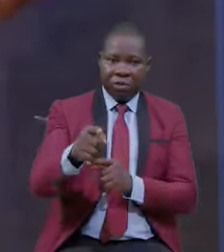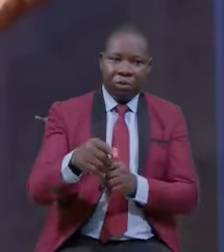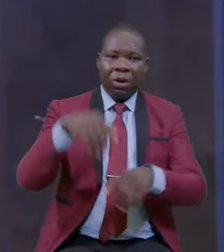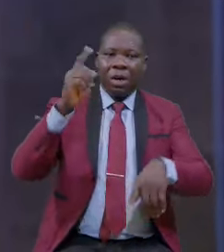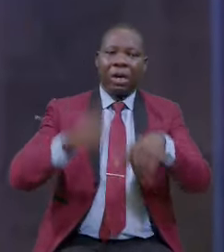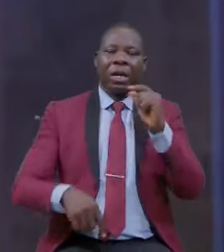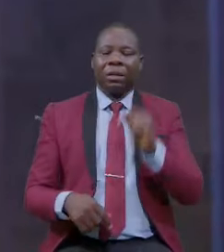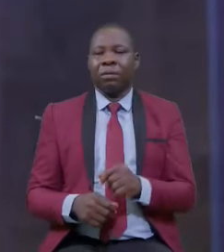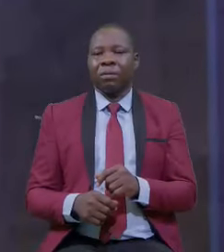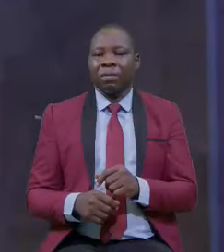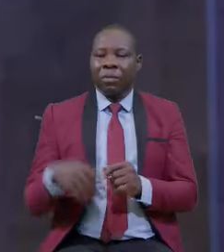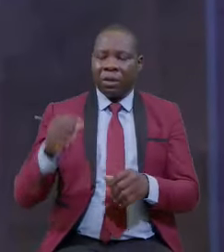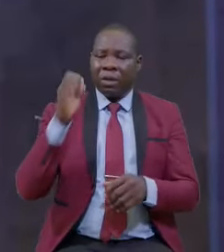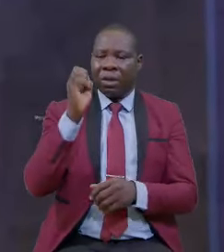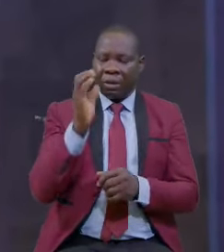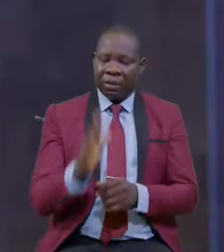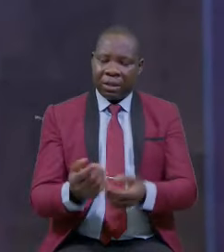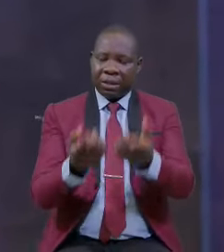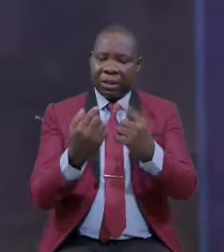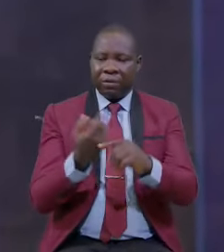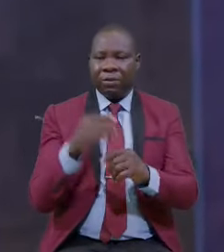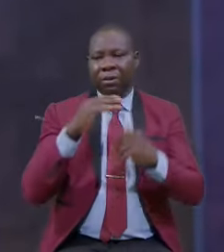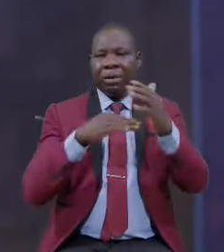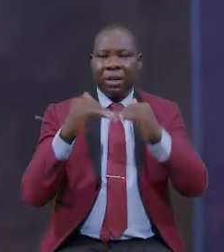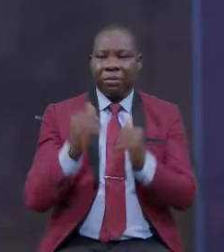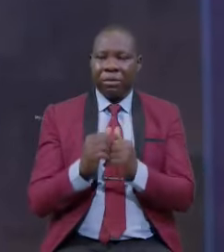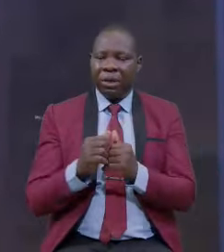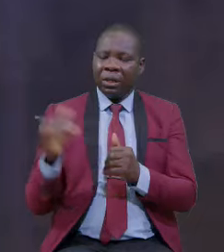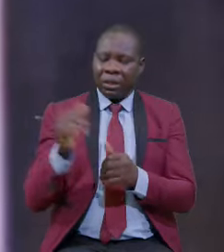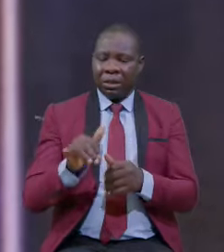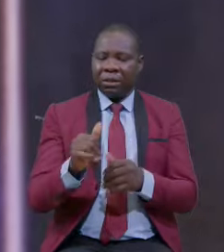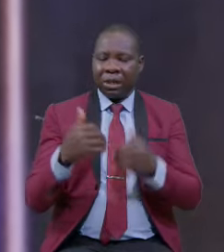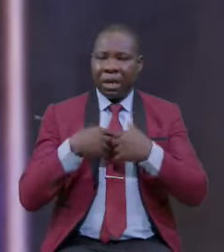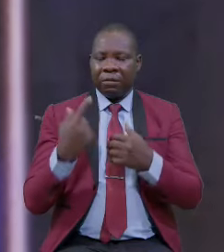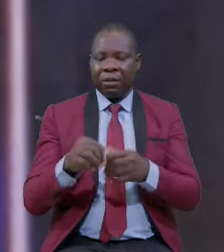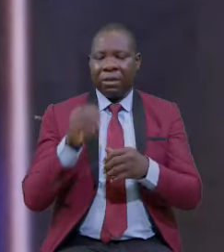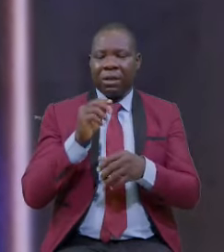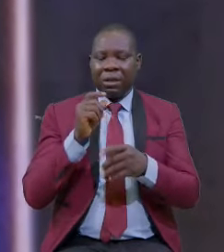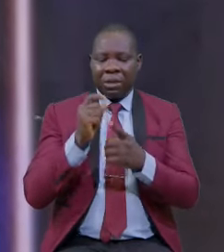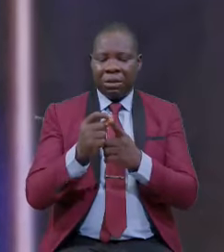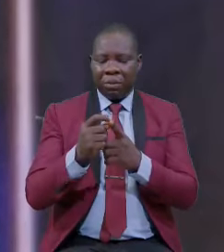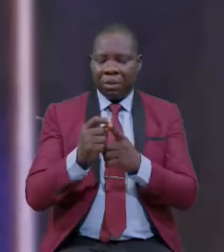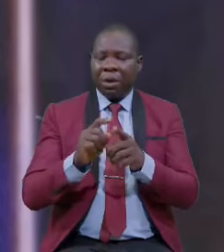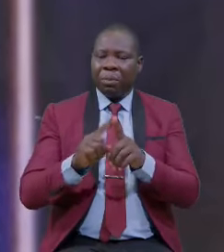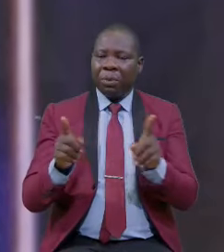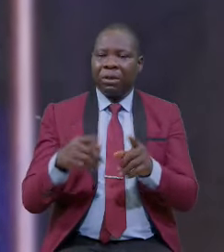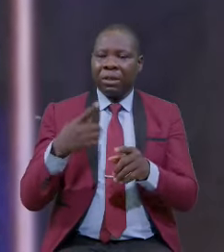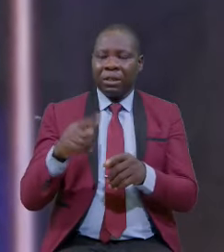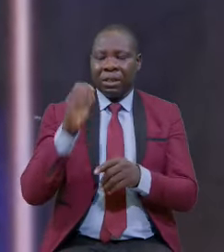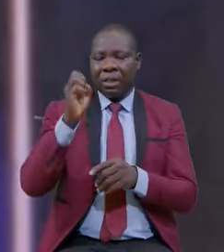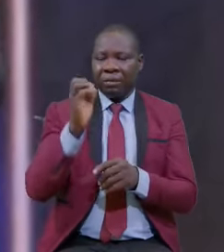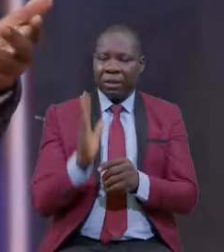still have the message, but there's a great gulf. The evangelists cannot pass to those people and give them